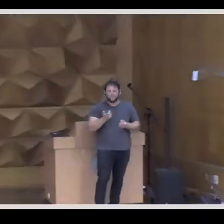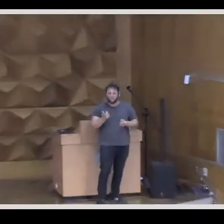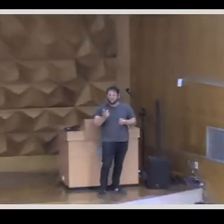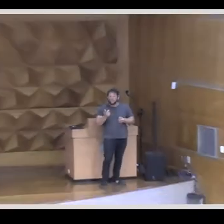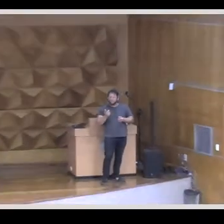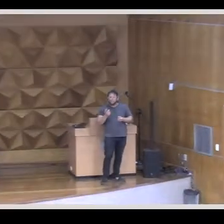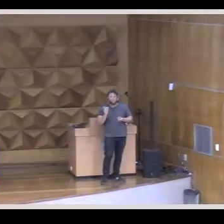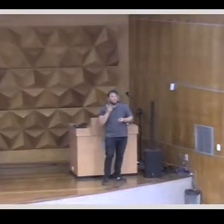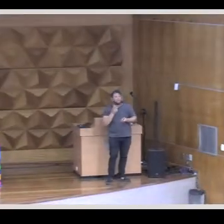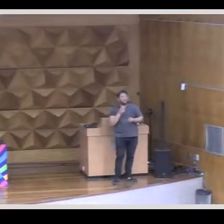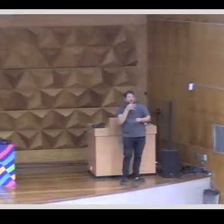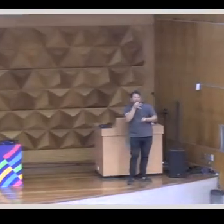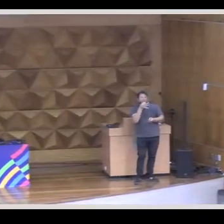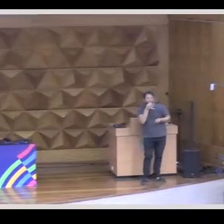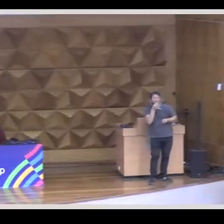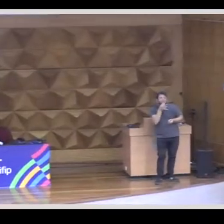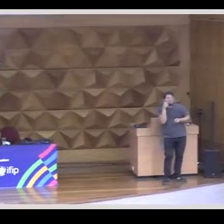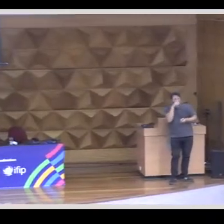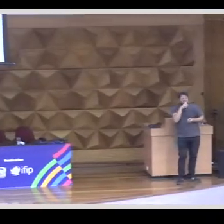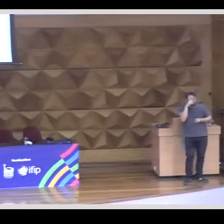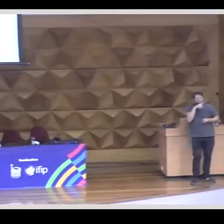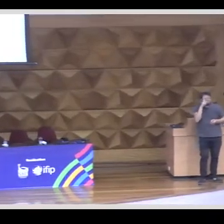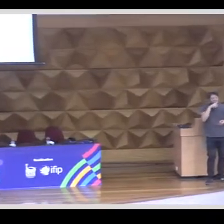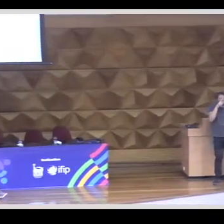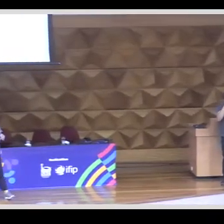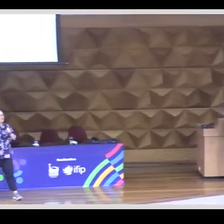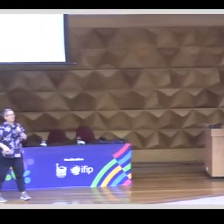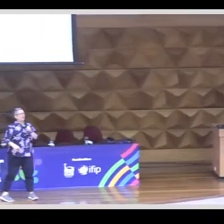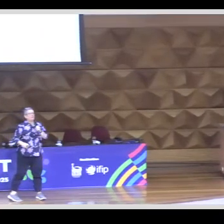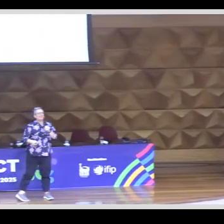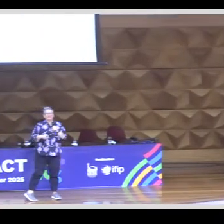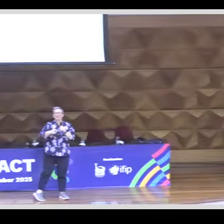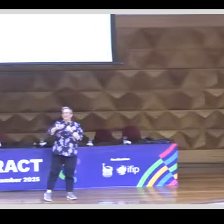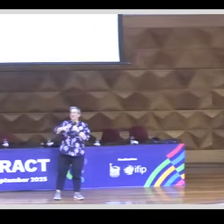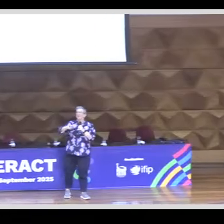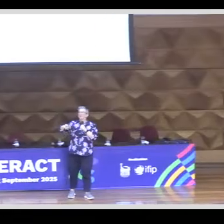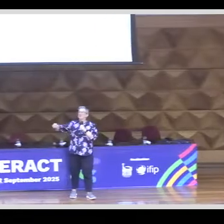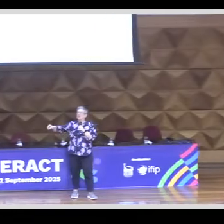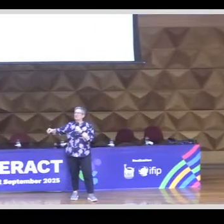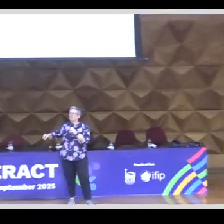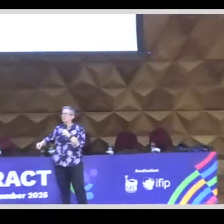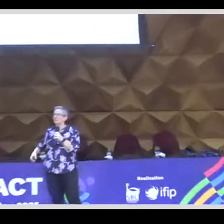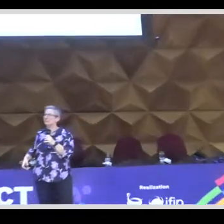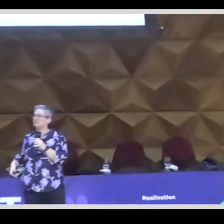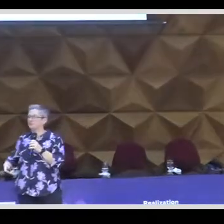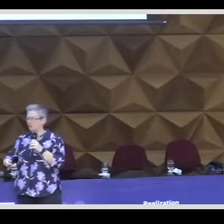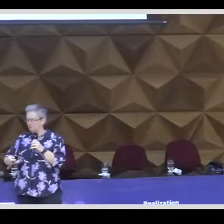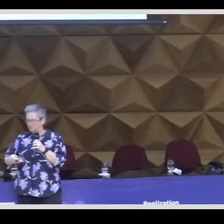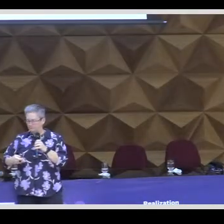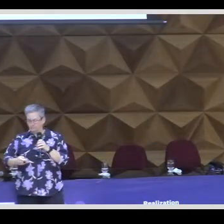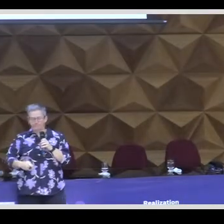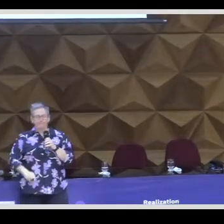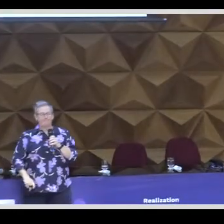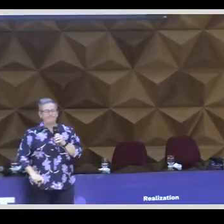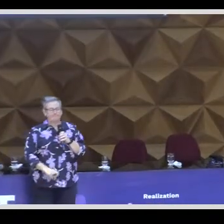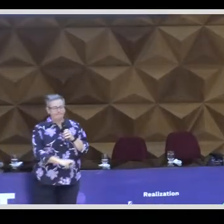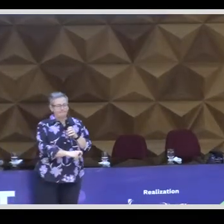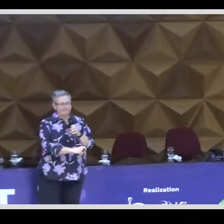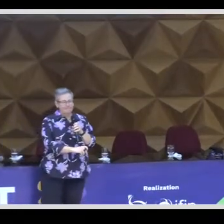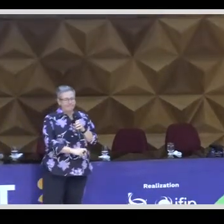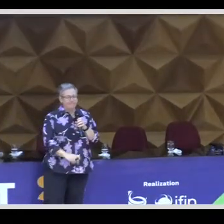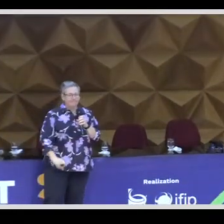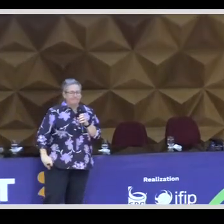which isn't really that worried about human-centered computing, but is technology looking for a problem to solve.